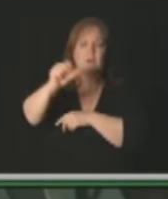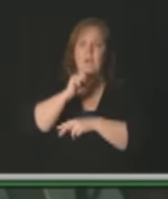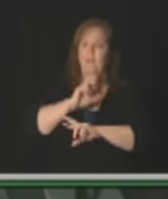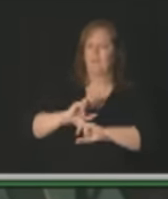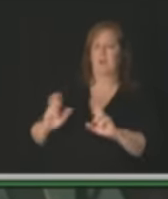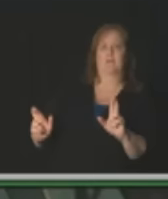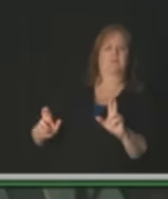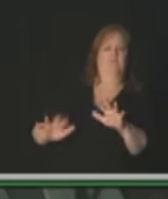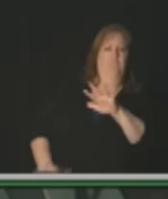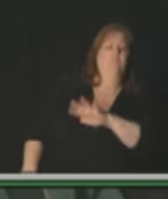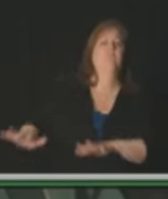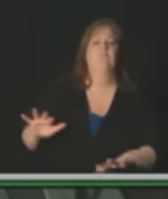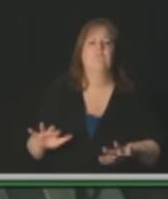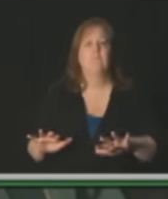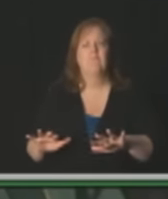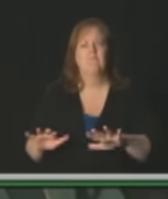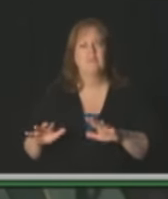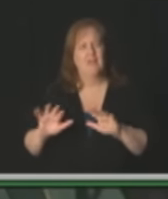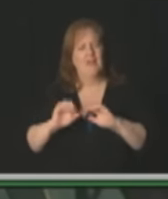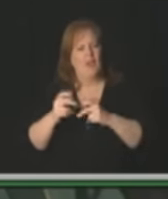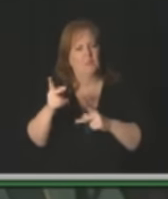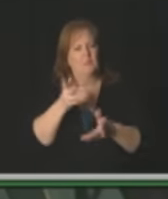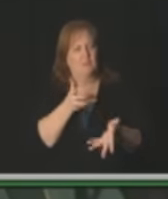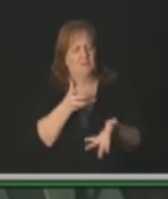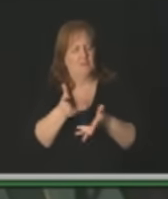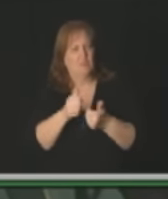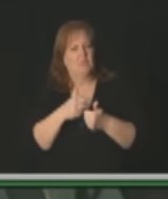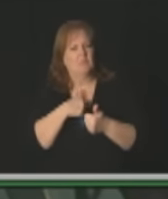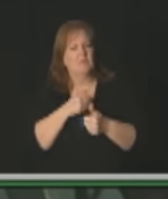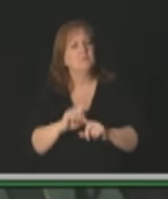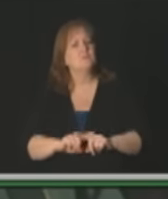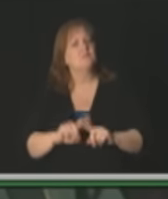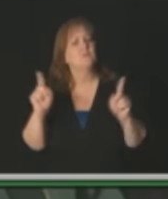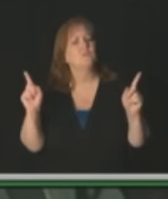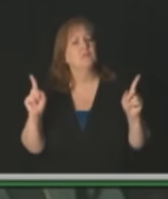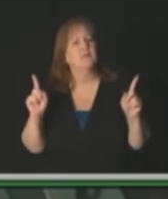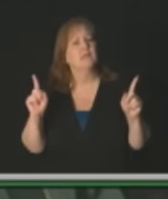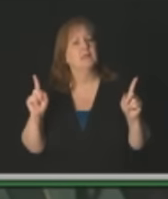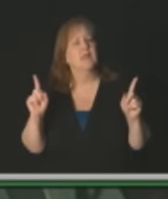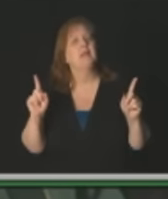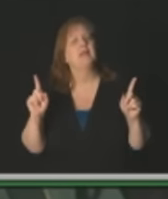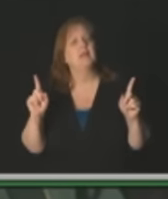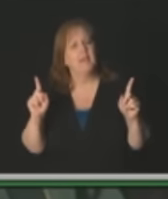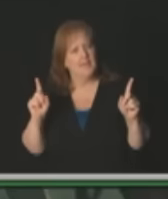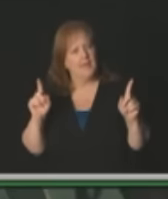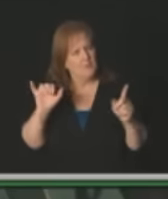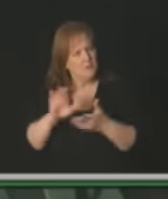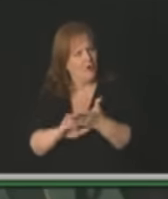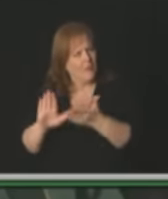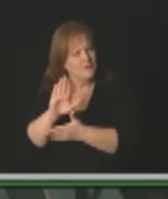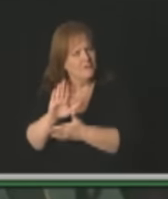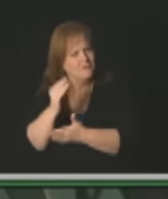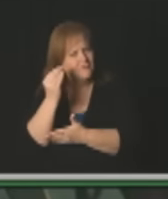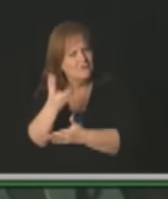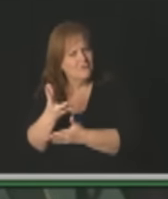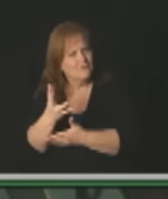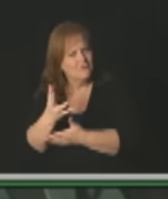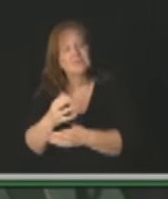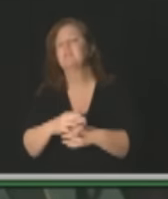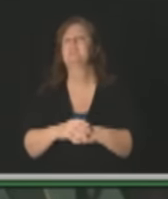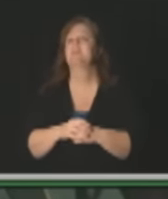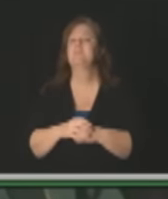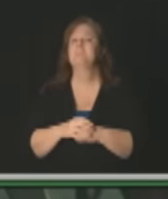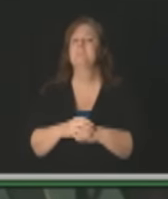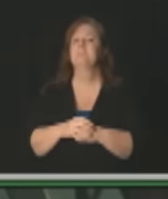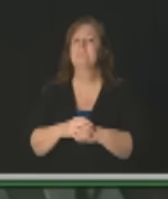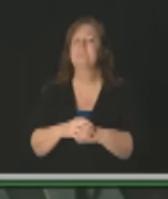And the way people interacted with me was different. And this is college we're talking about. When you were not